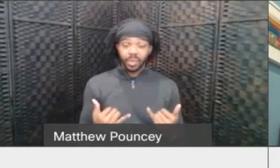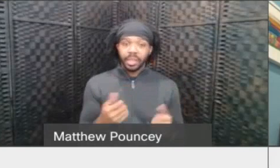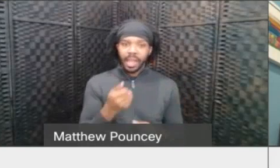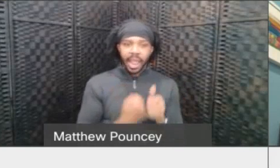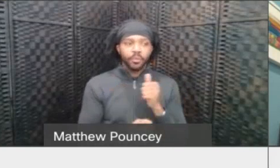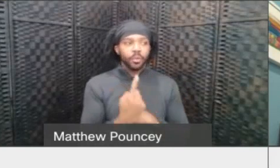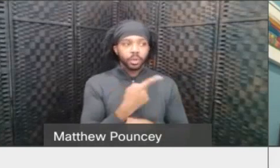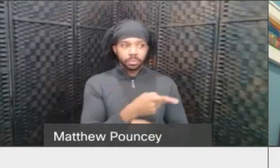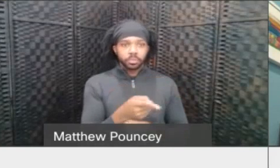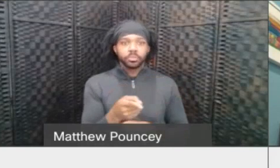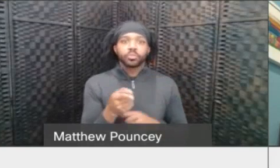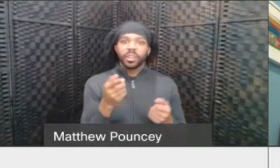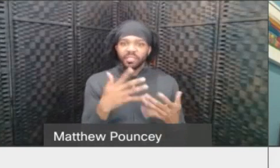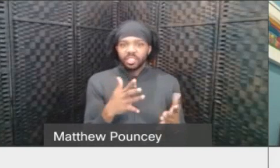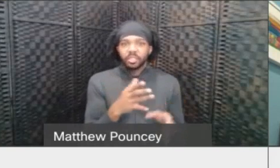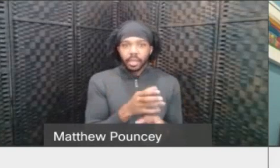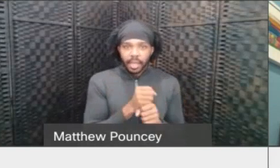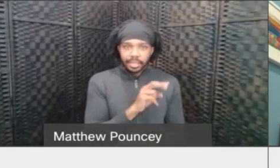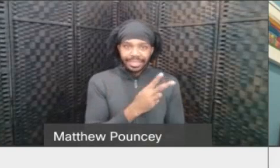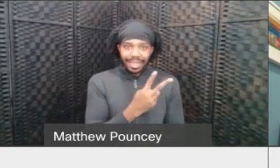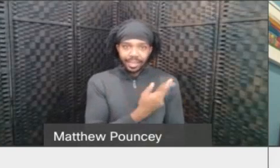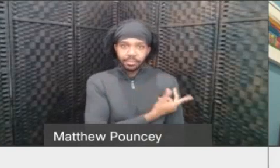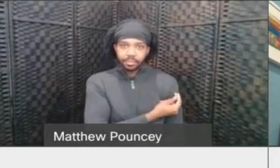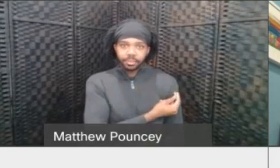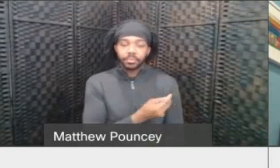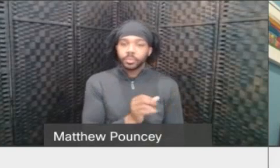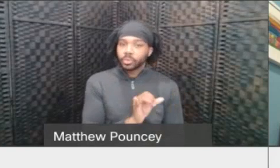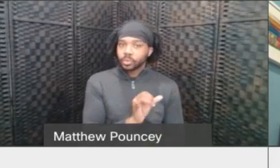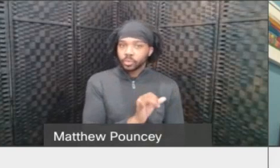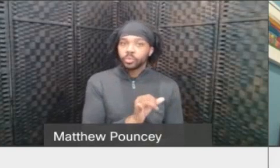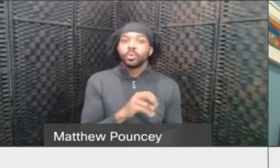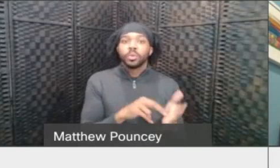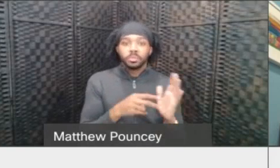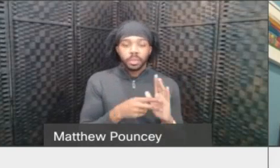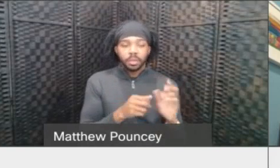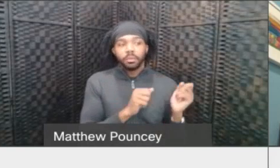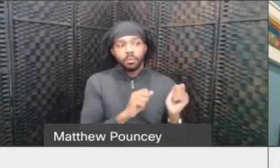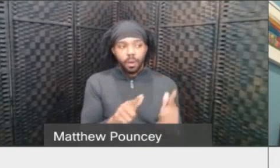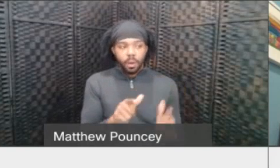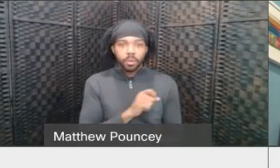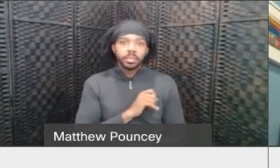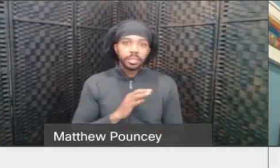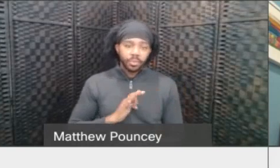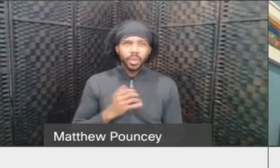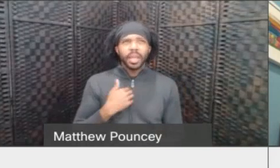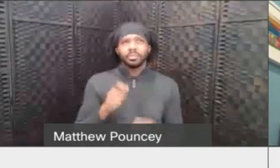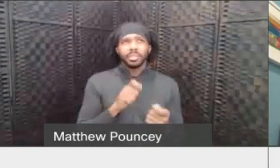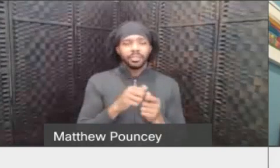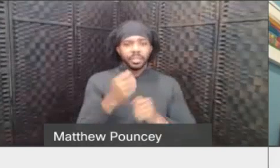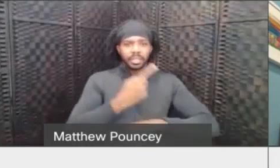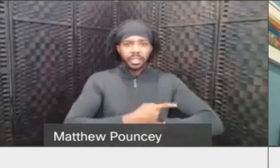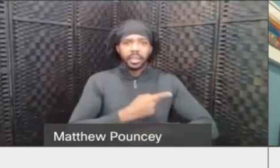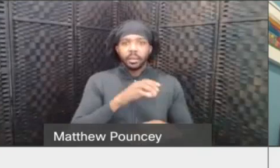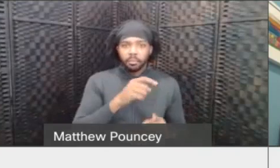have had to have received their second dose. So all staff, there was a date certain in October that all staff